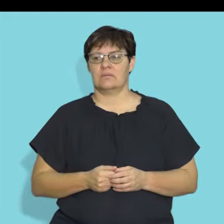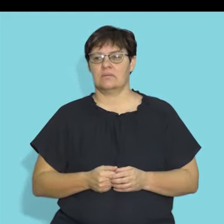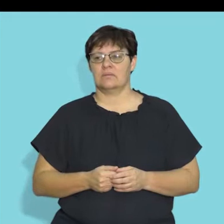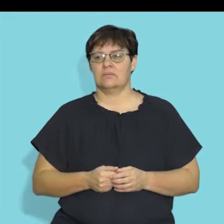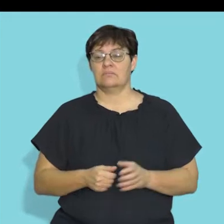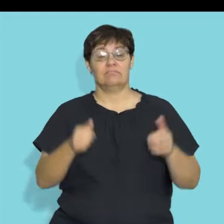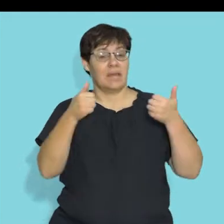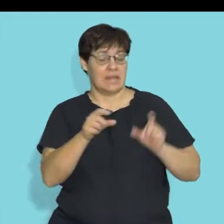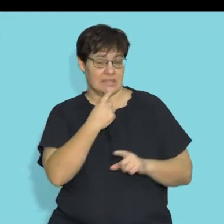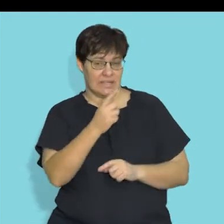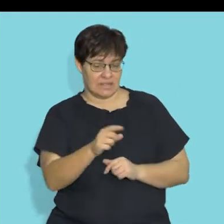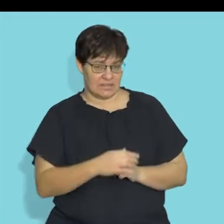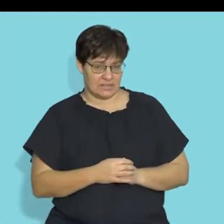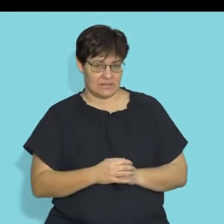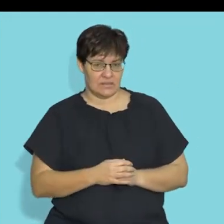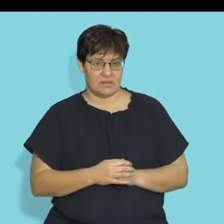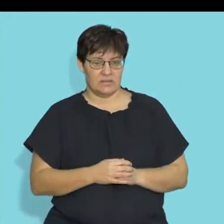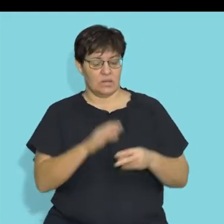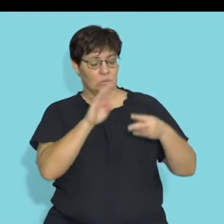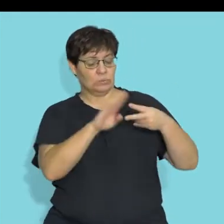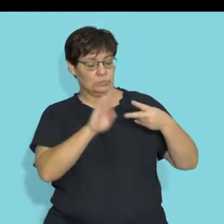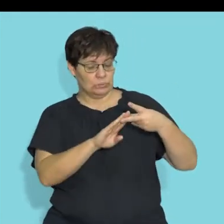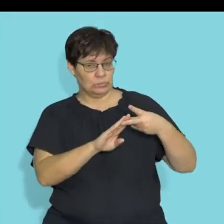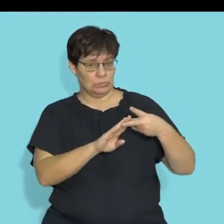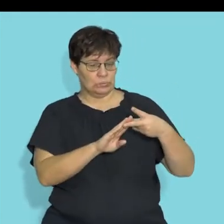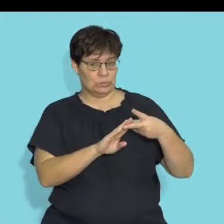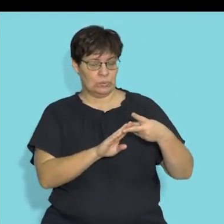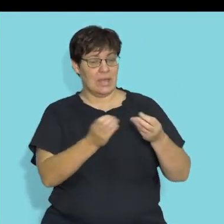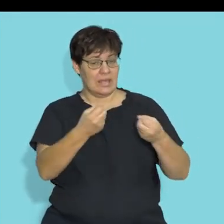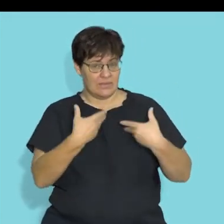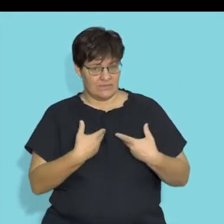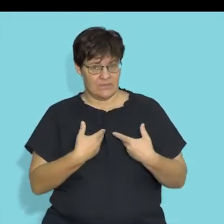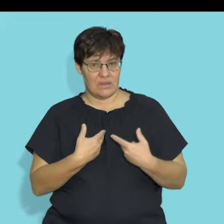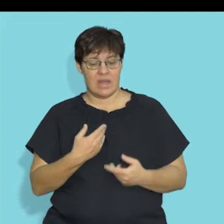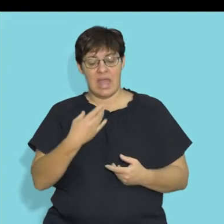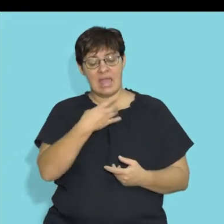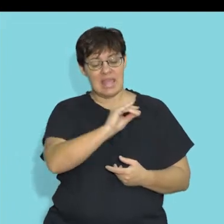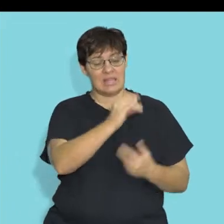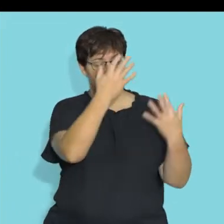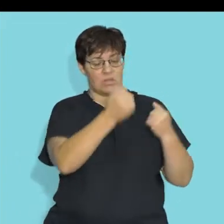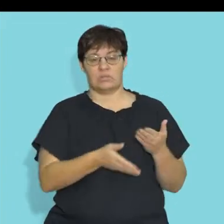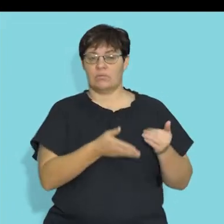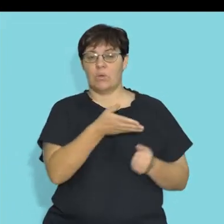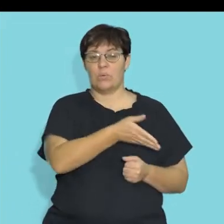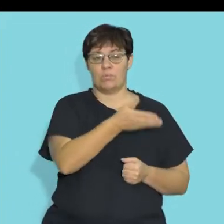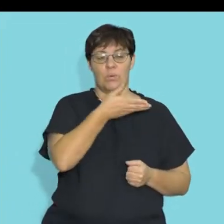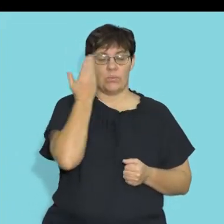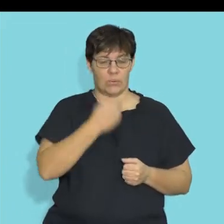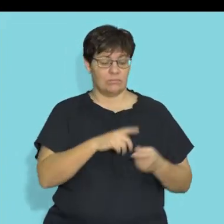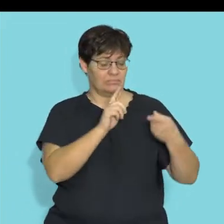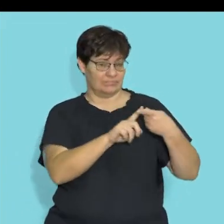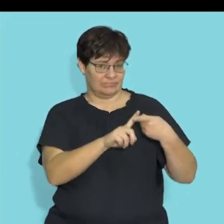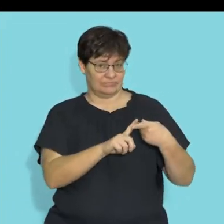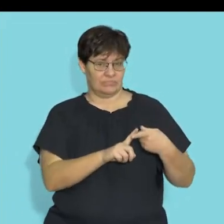The next one said, list 2 items that would not appear in the cash budget. What are they? 1,